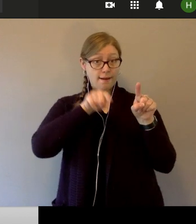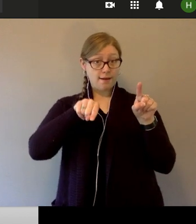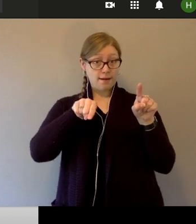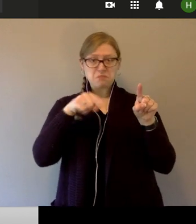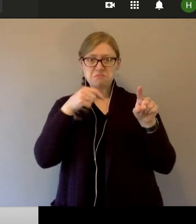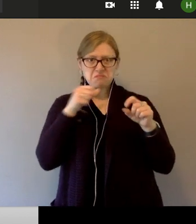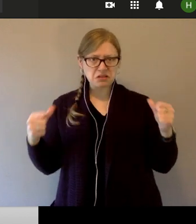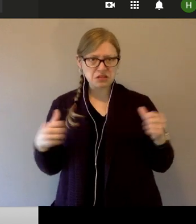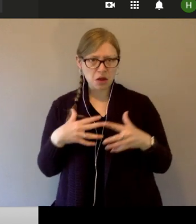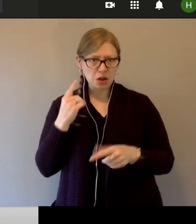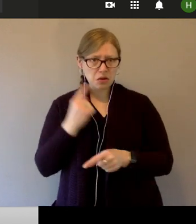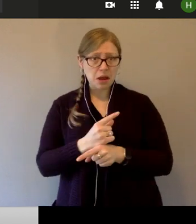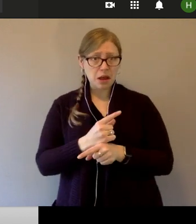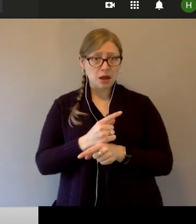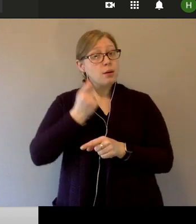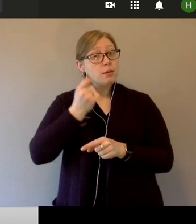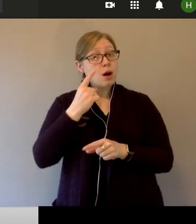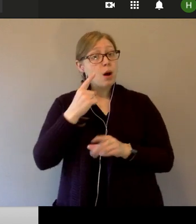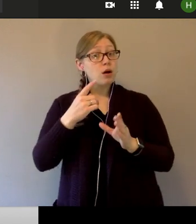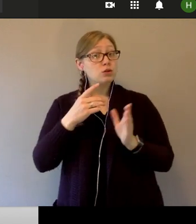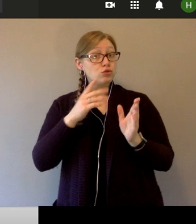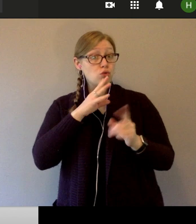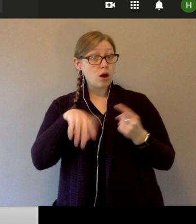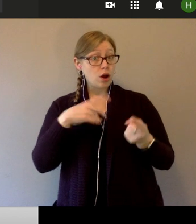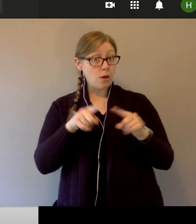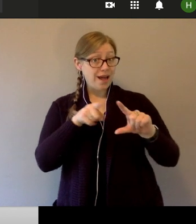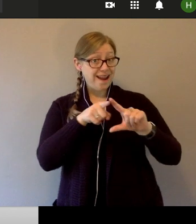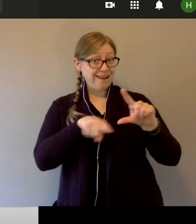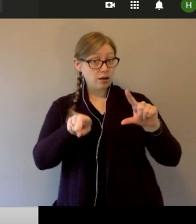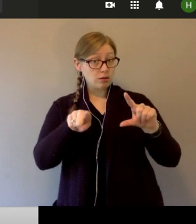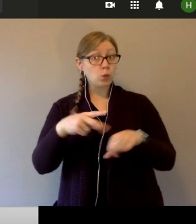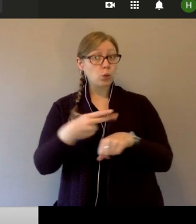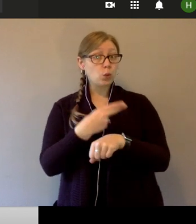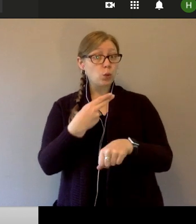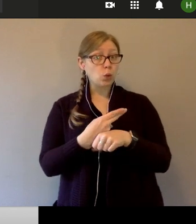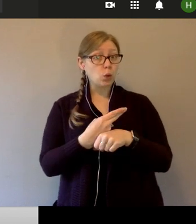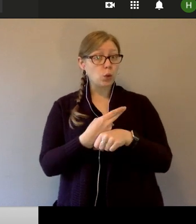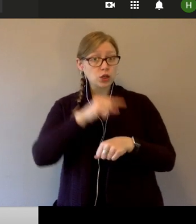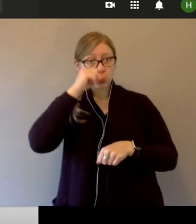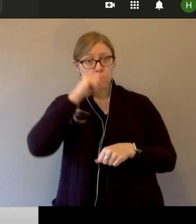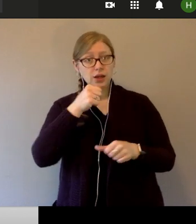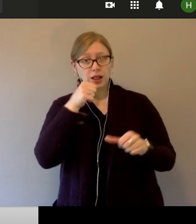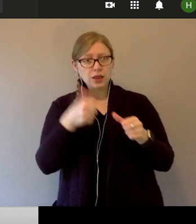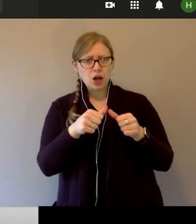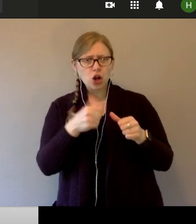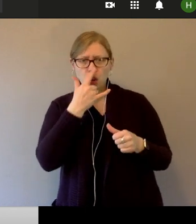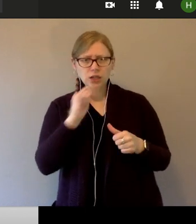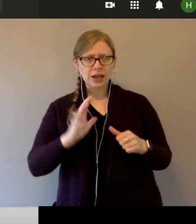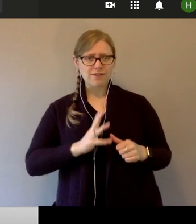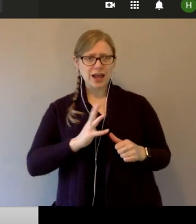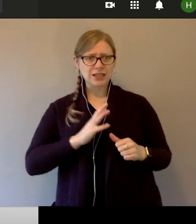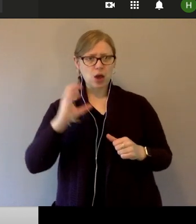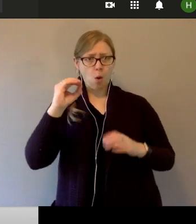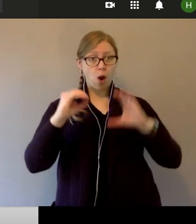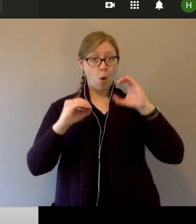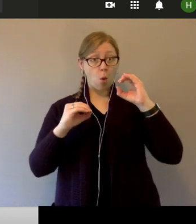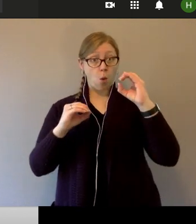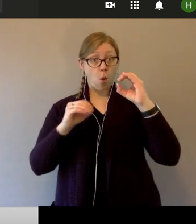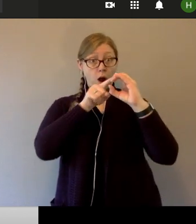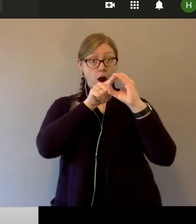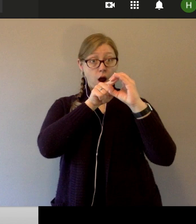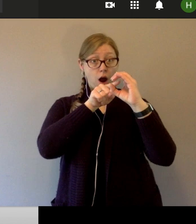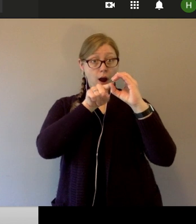about angles, a lot of times we use this letter. It's a Greek letter. Looks like sort of a fancy O. I don't know how you draw it. It's got like a